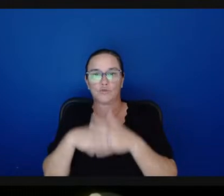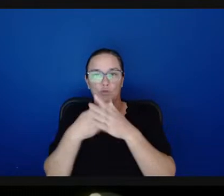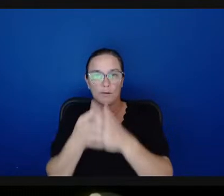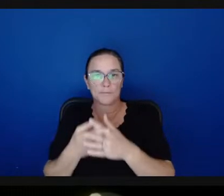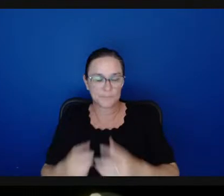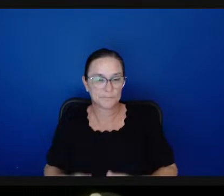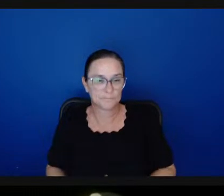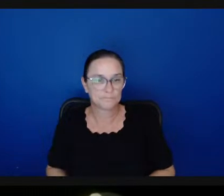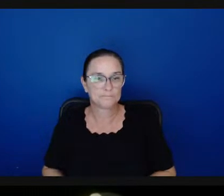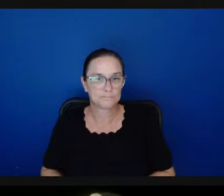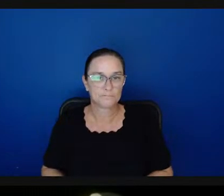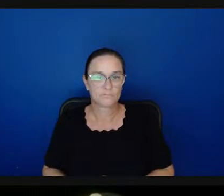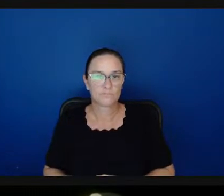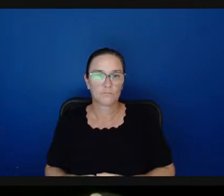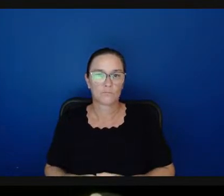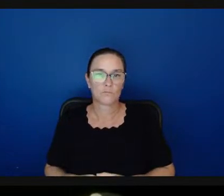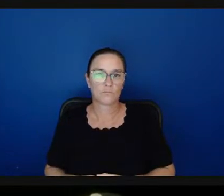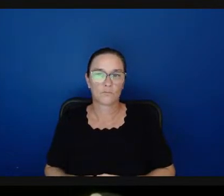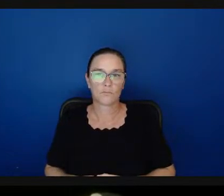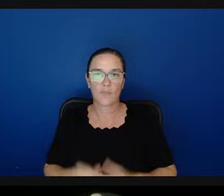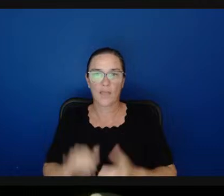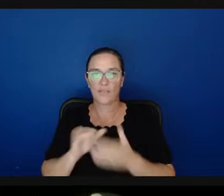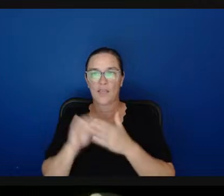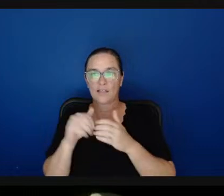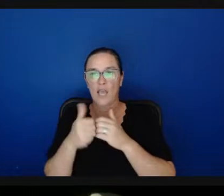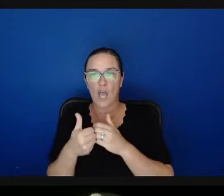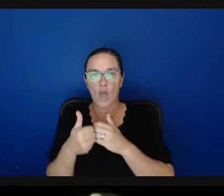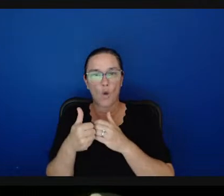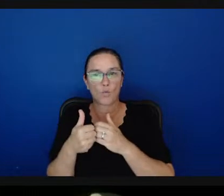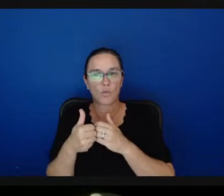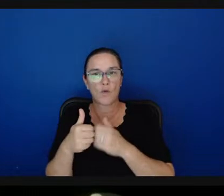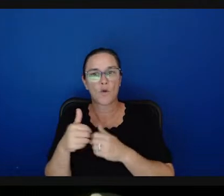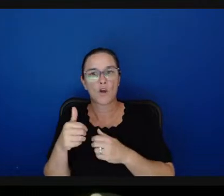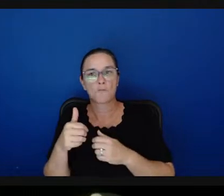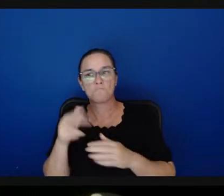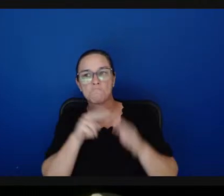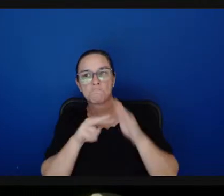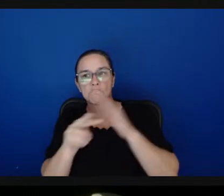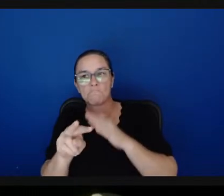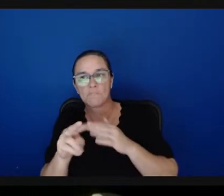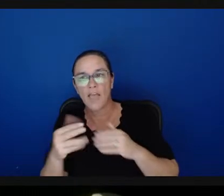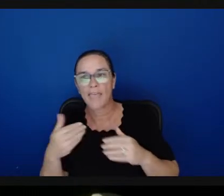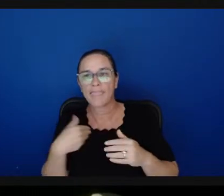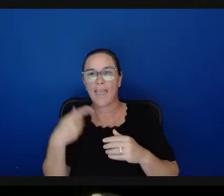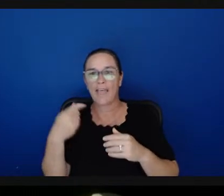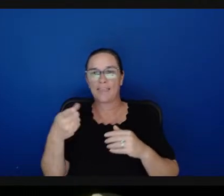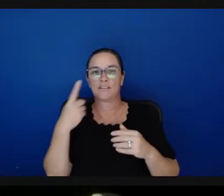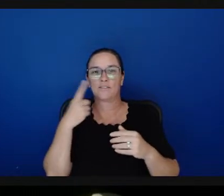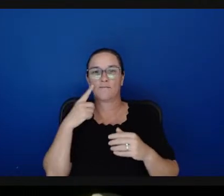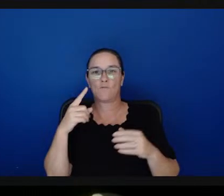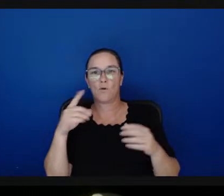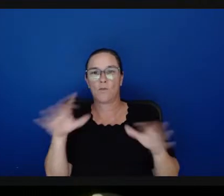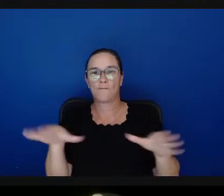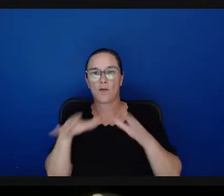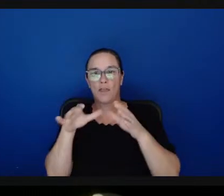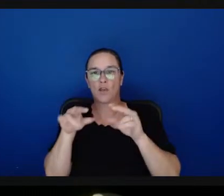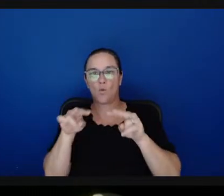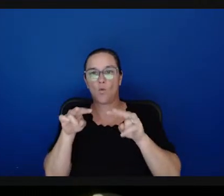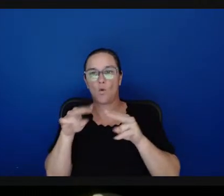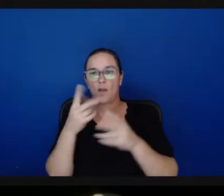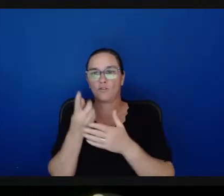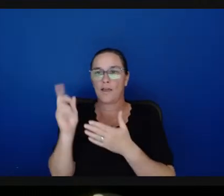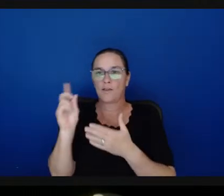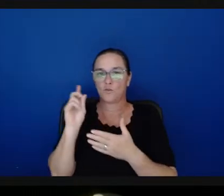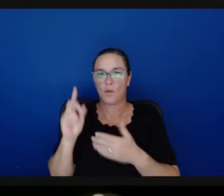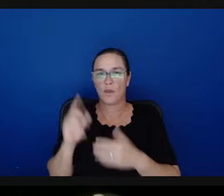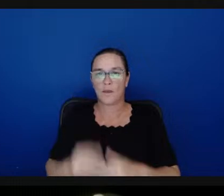So that's how they're going at it. And they had this graphic in the Volcano Watch last week, right? So for example, what they're talking about